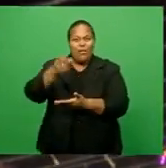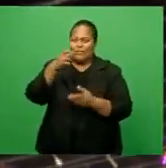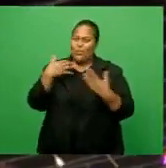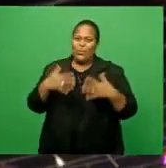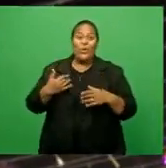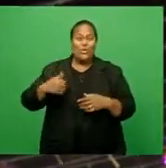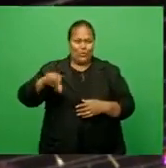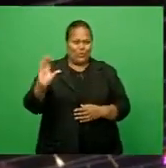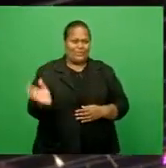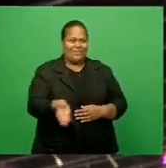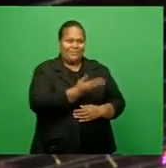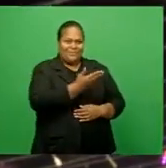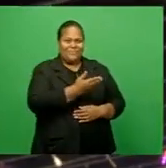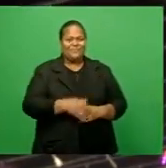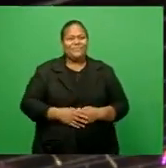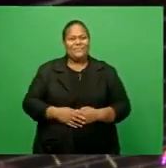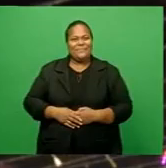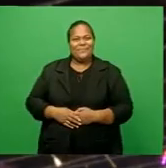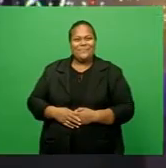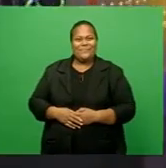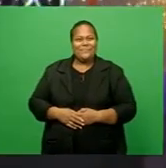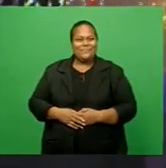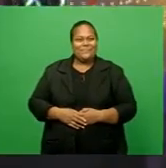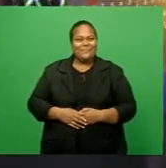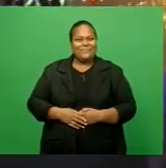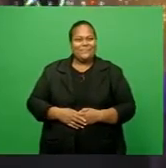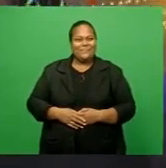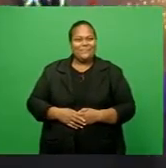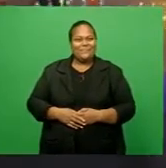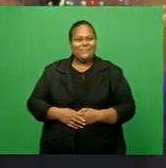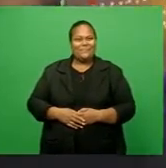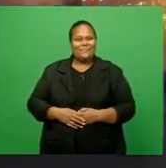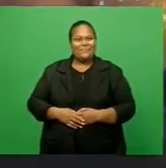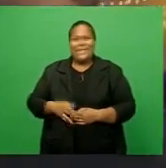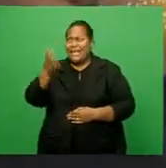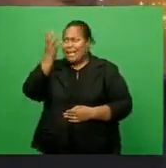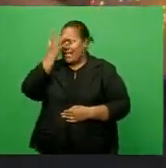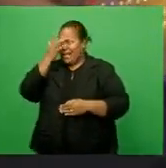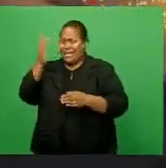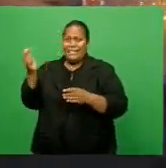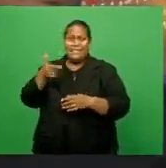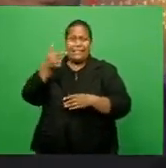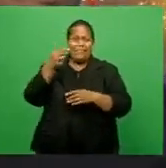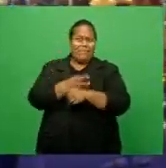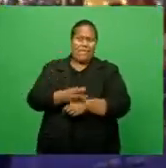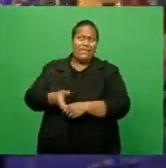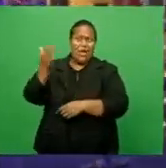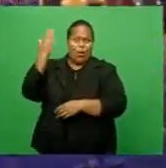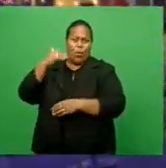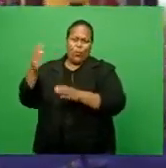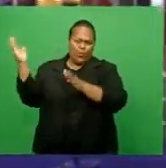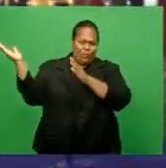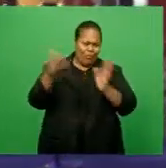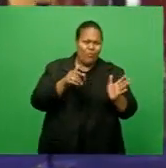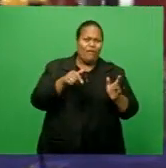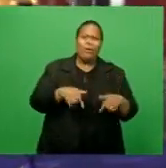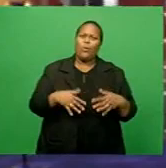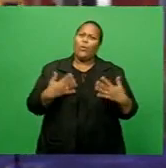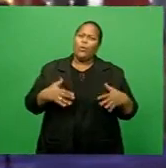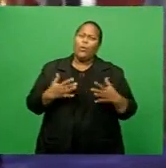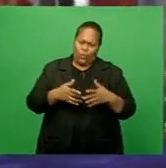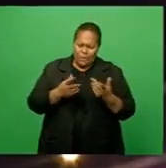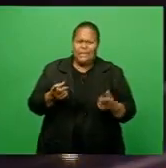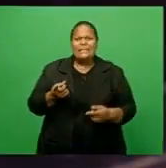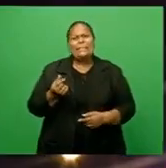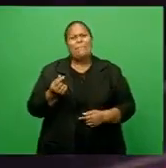what they produced. I moved from India 7 months ago, and so I wanted to do something similar to how we in India decorate our house